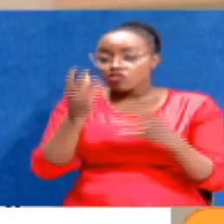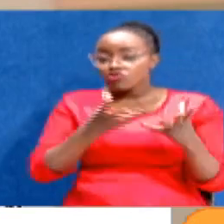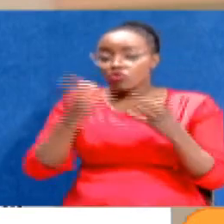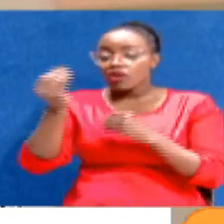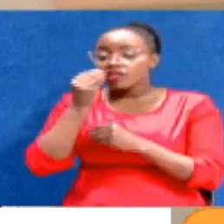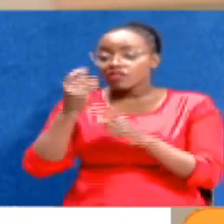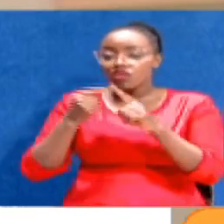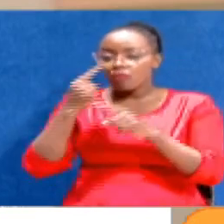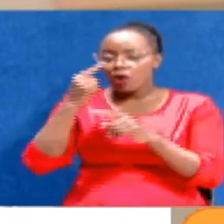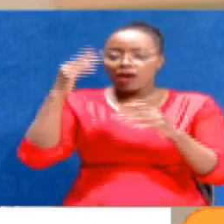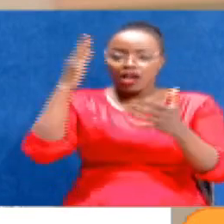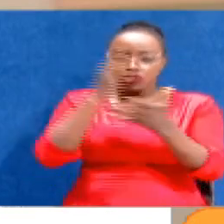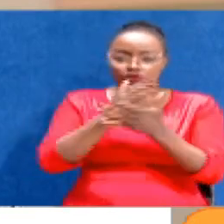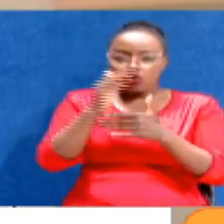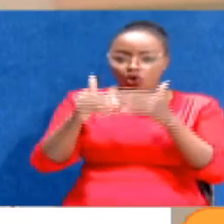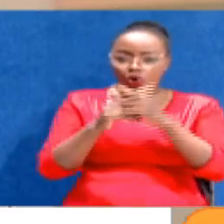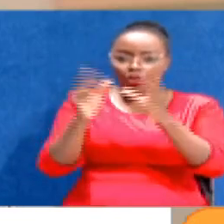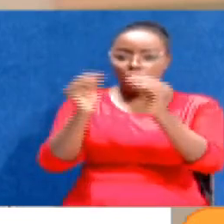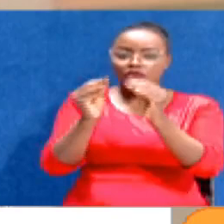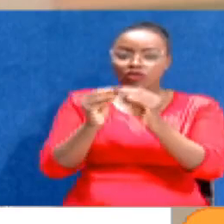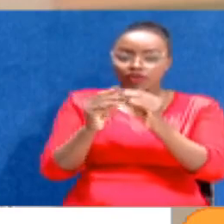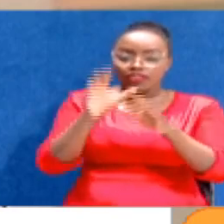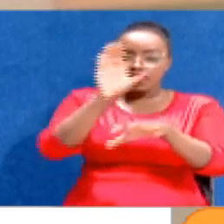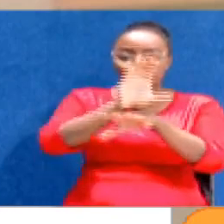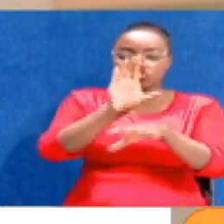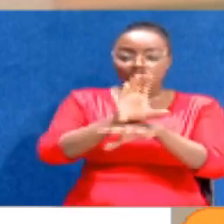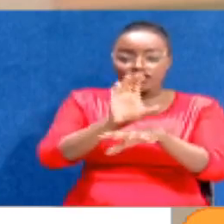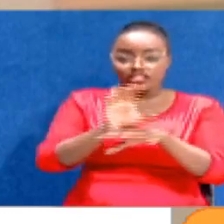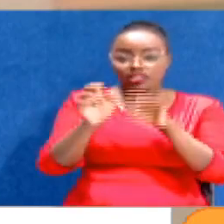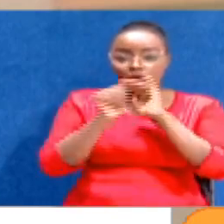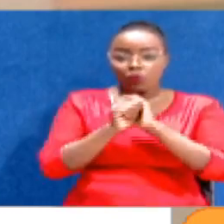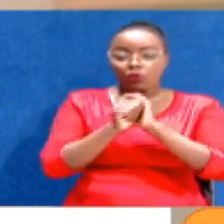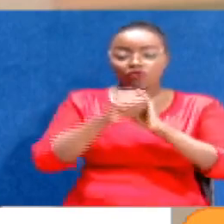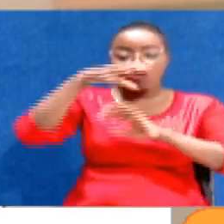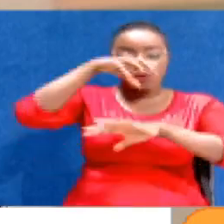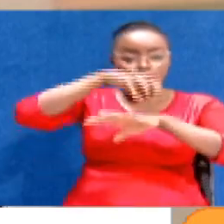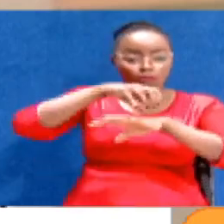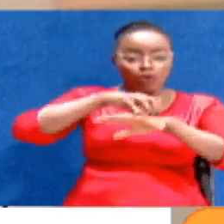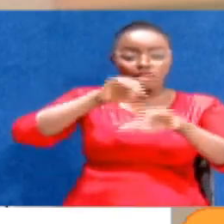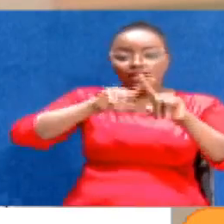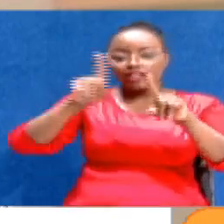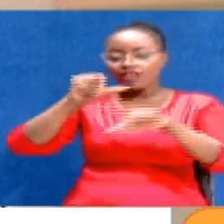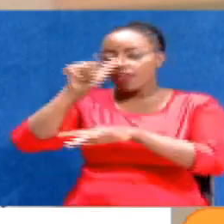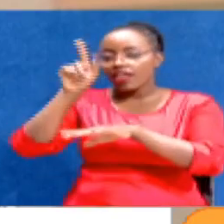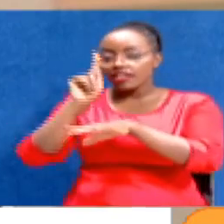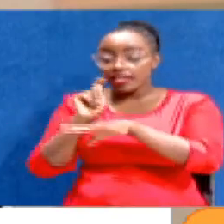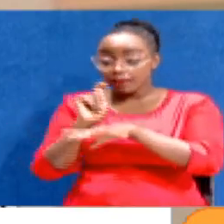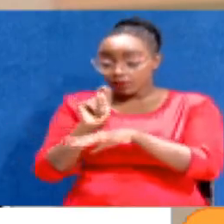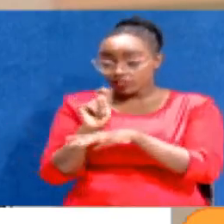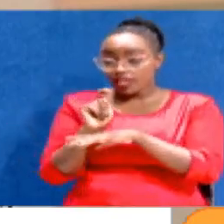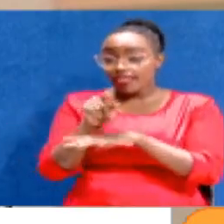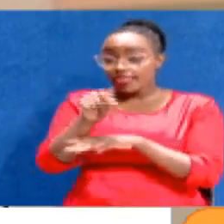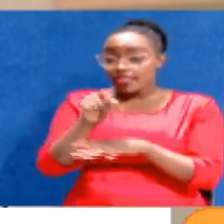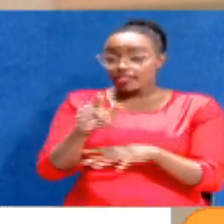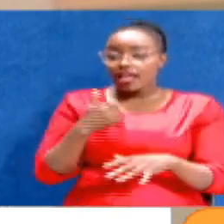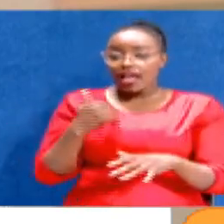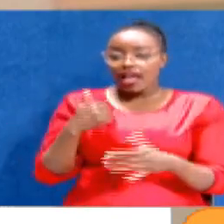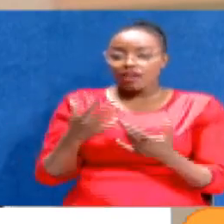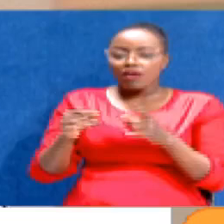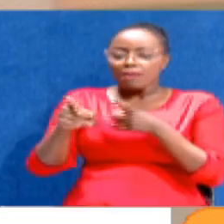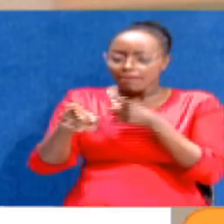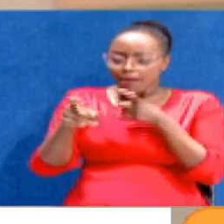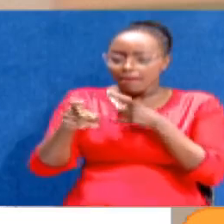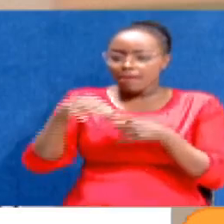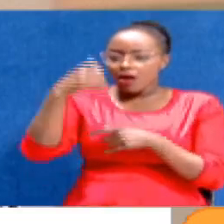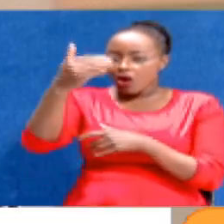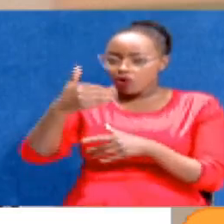of all events, as well as congregational worship in churches, mosques, and temples. Now, these measures were criticized almost